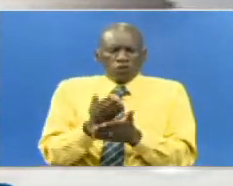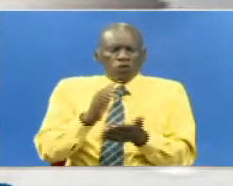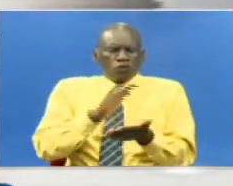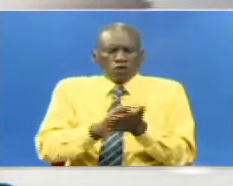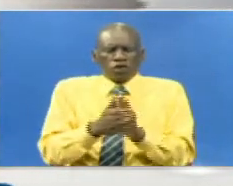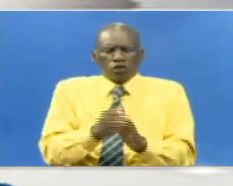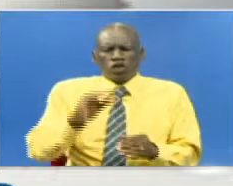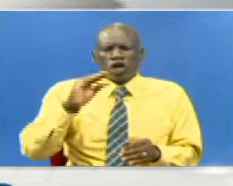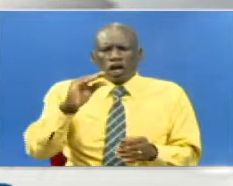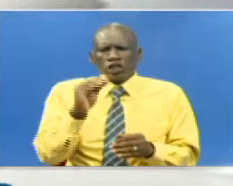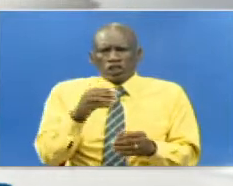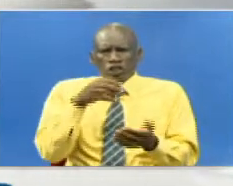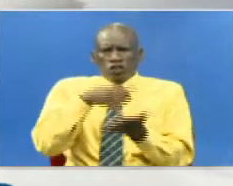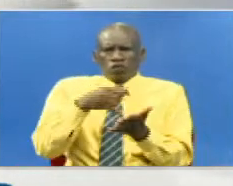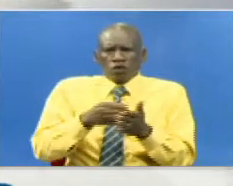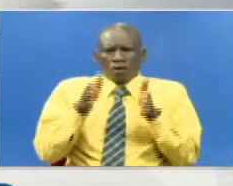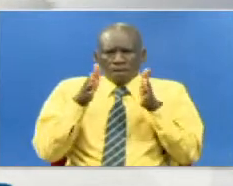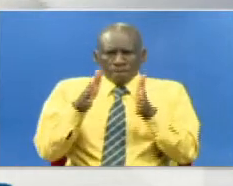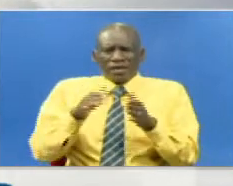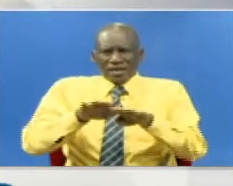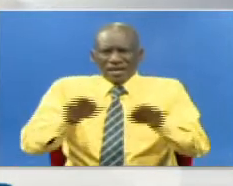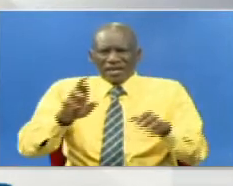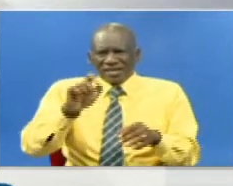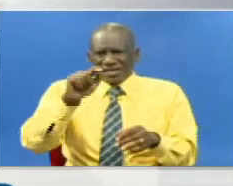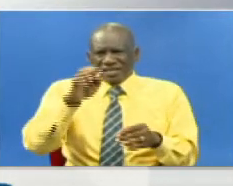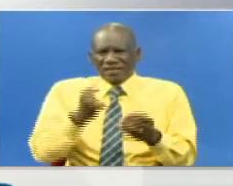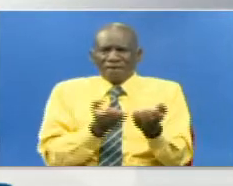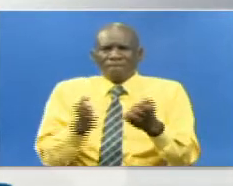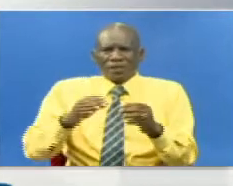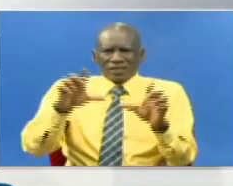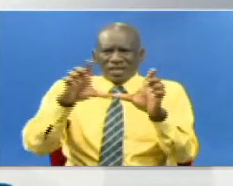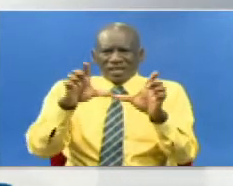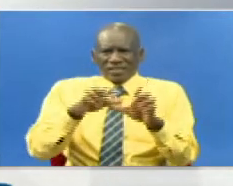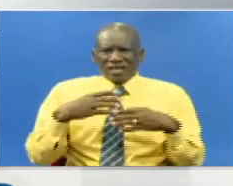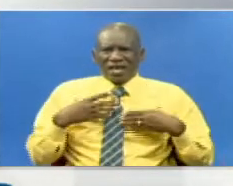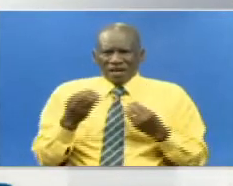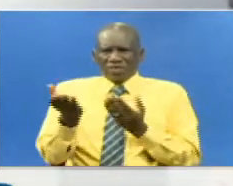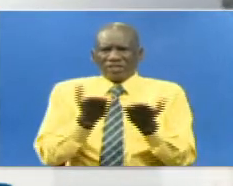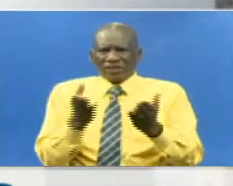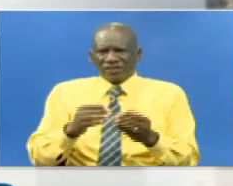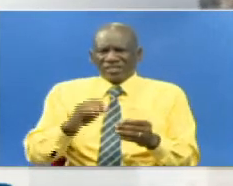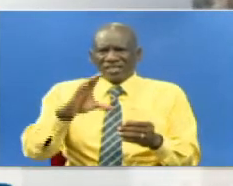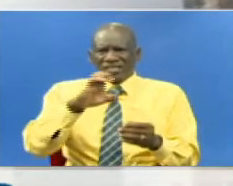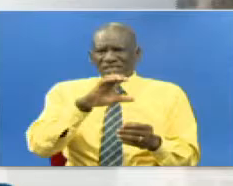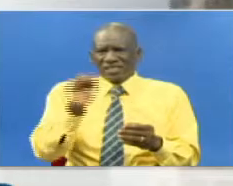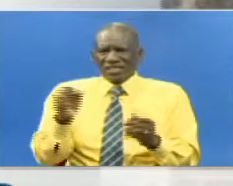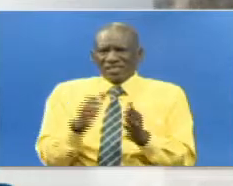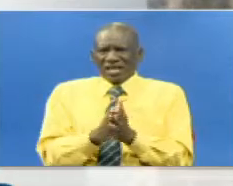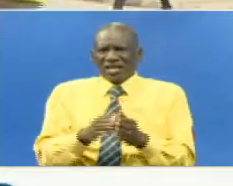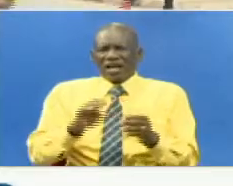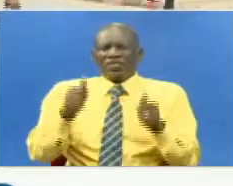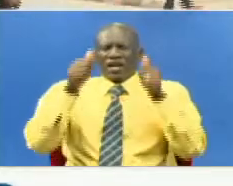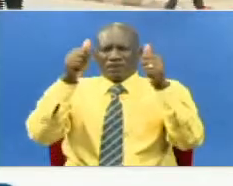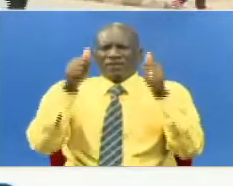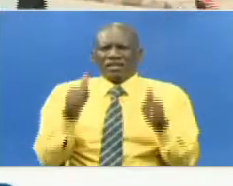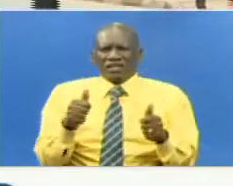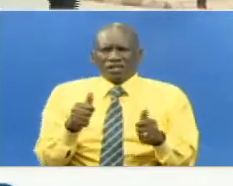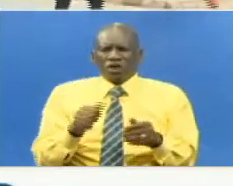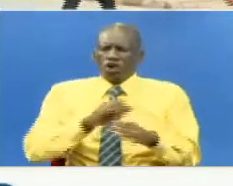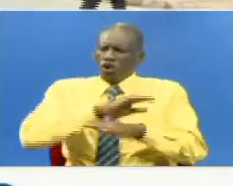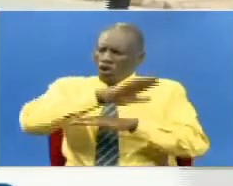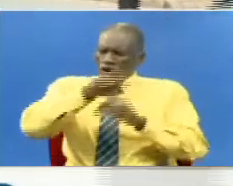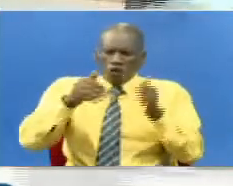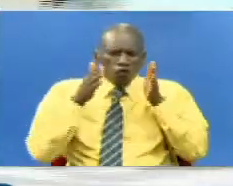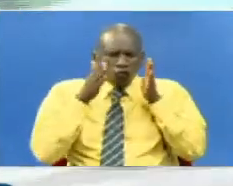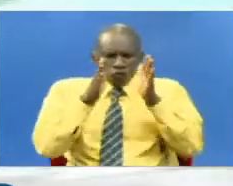are parking, land rates, business licensing, health services, cess and outdoor advertising. All eyes will now be